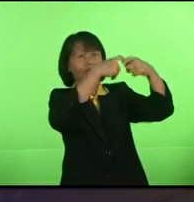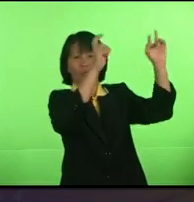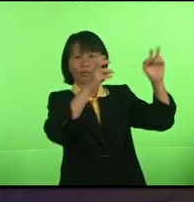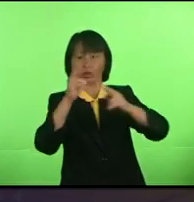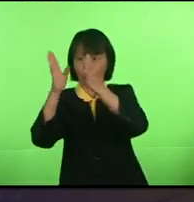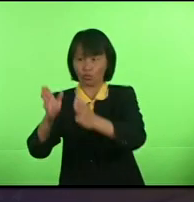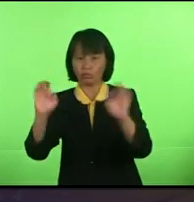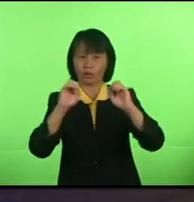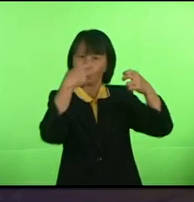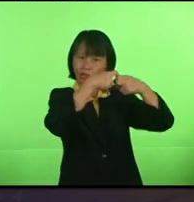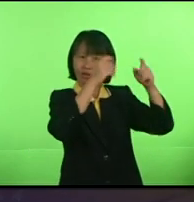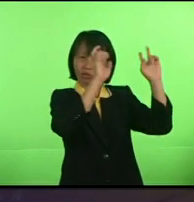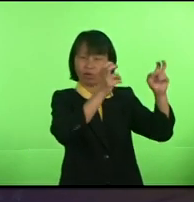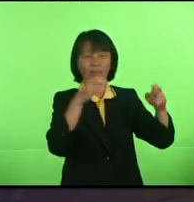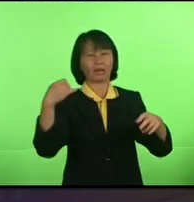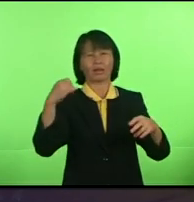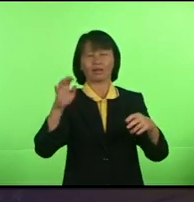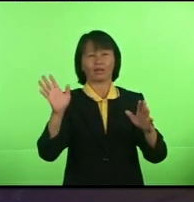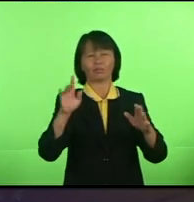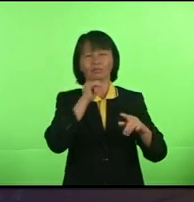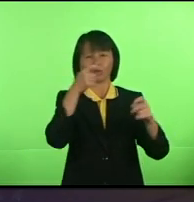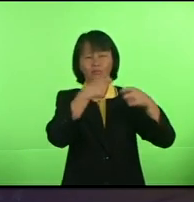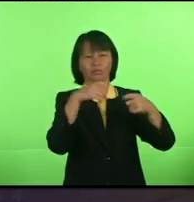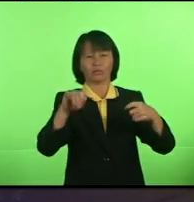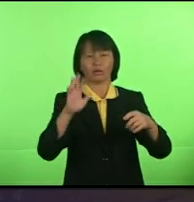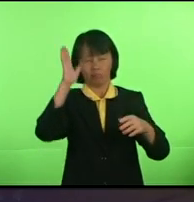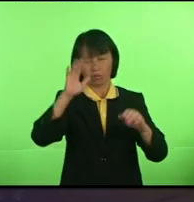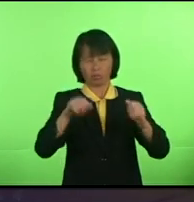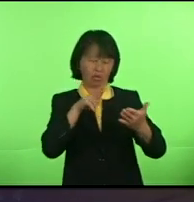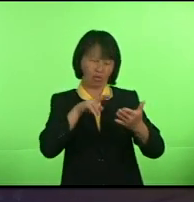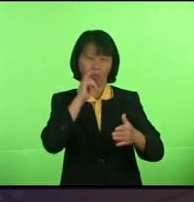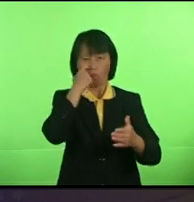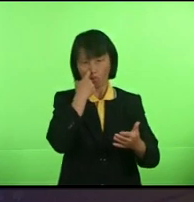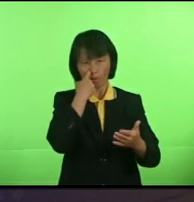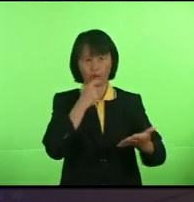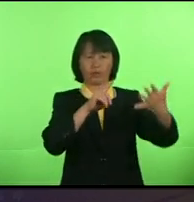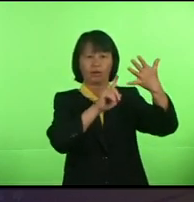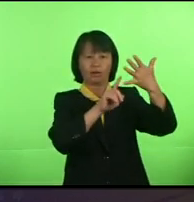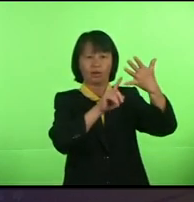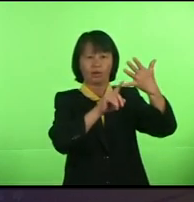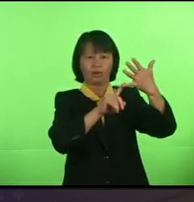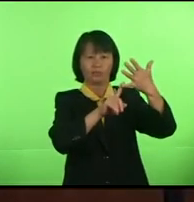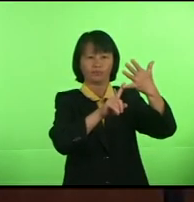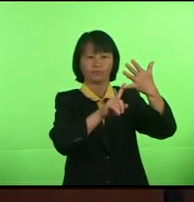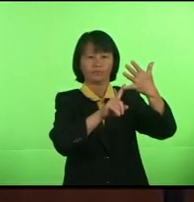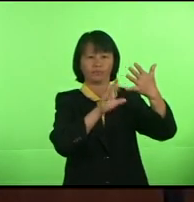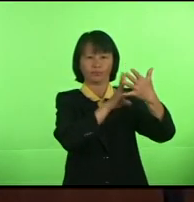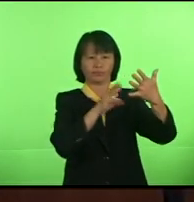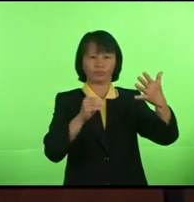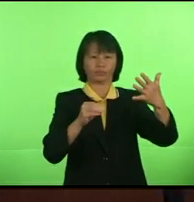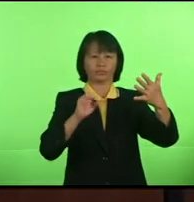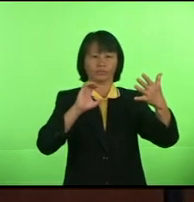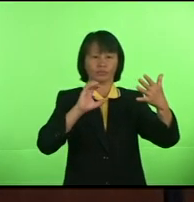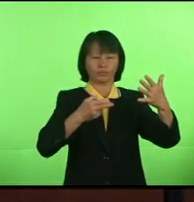topic. And then please put examples. Okay, example that represent the whole